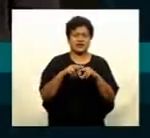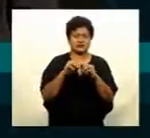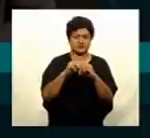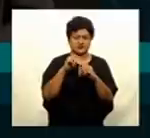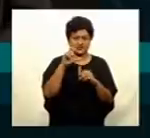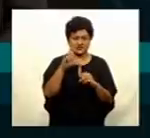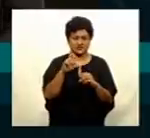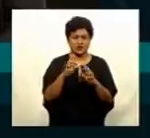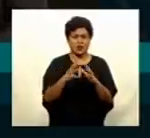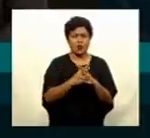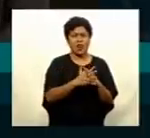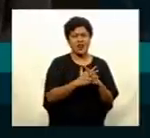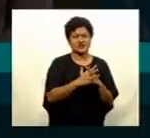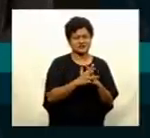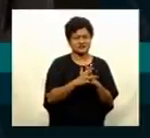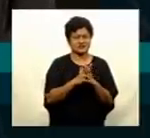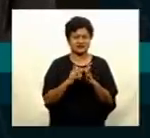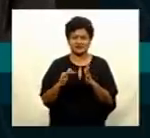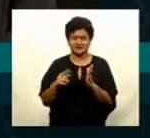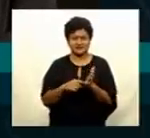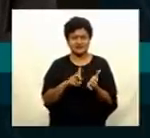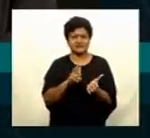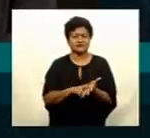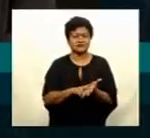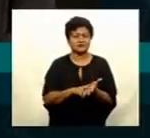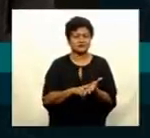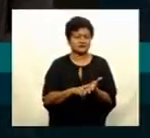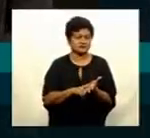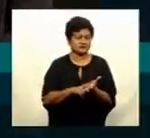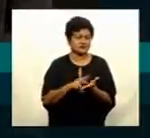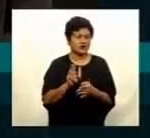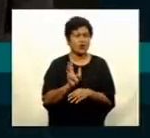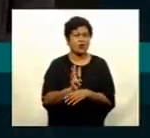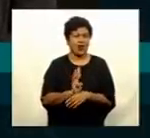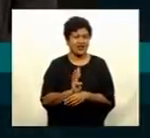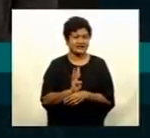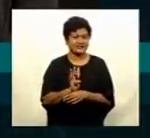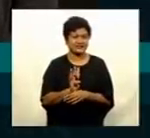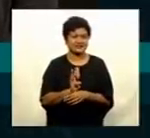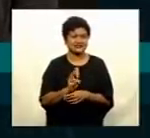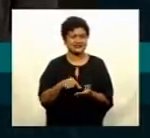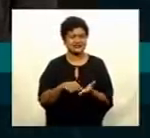Walesi platform. We have Talay Matairakula join us live to explain what's in store.